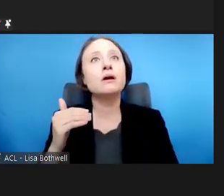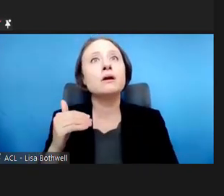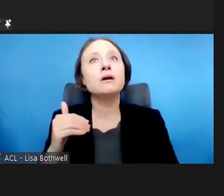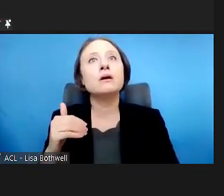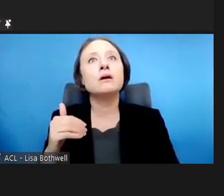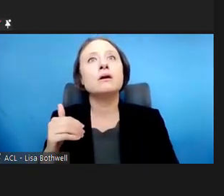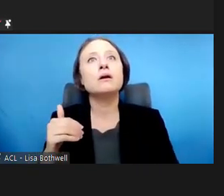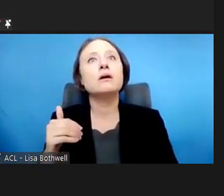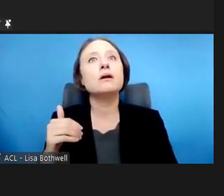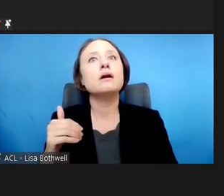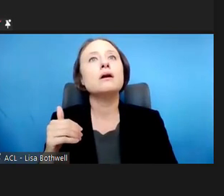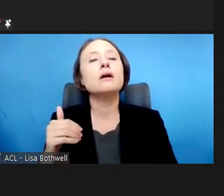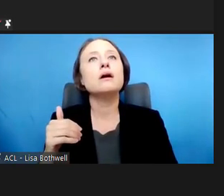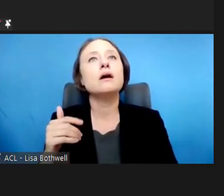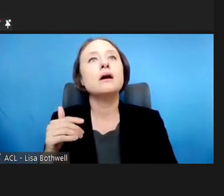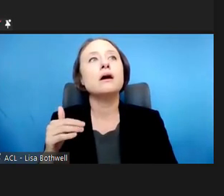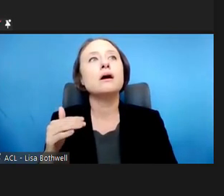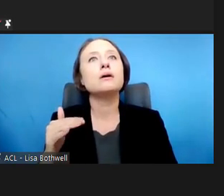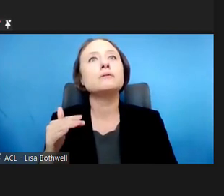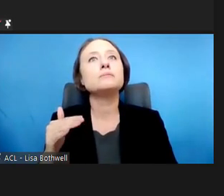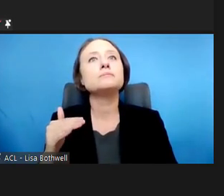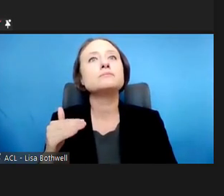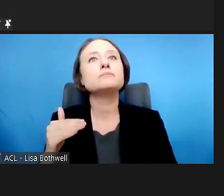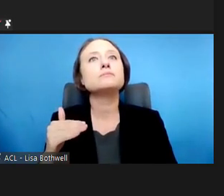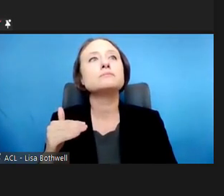for that 10 percentage point increase specifically.